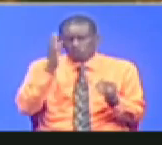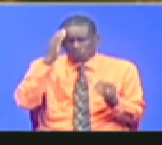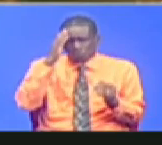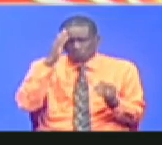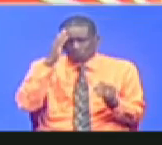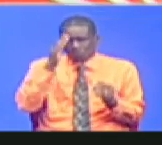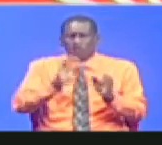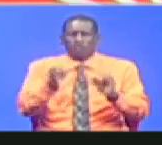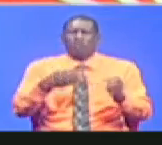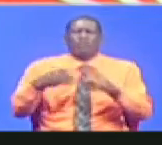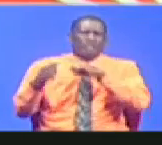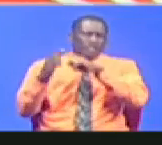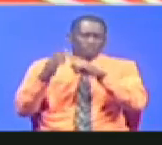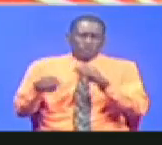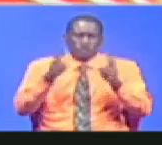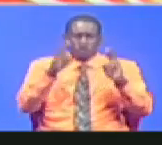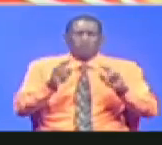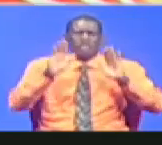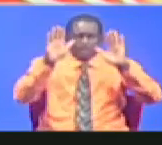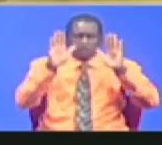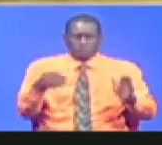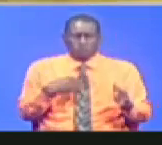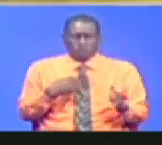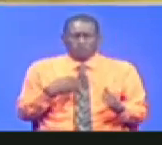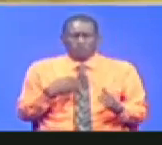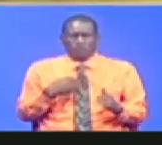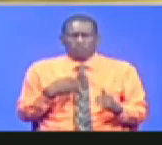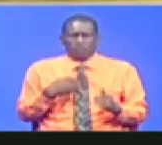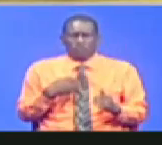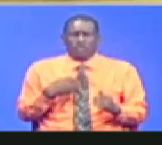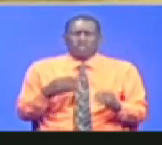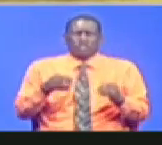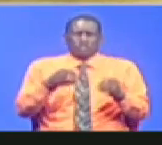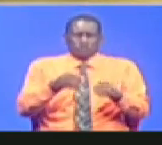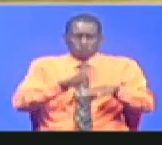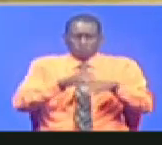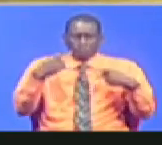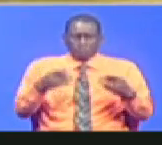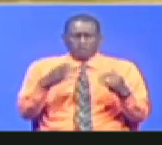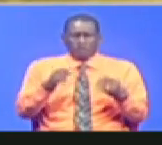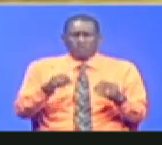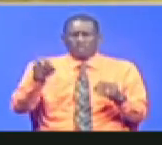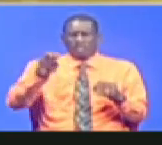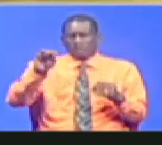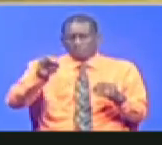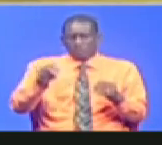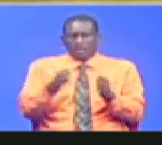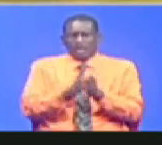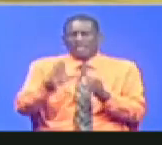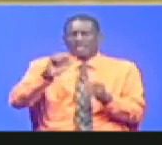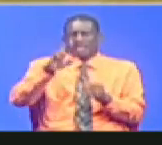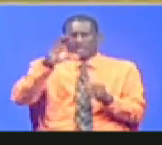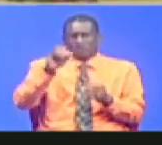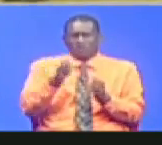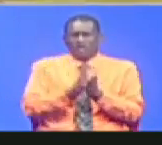that experience, so usually it is very, very important to have friendly matches. Gladys Ekaru, Jemima Siangu, Emakile Chemtai, Caroline Sirengo and